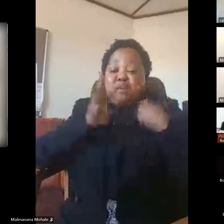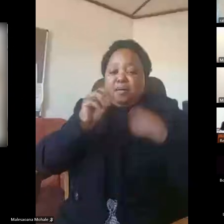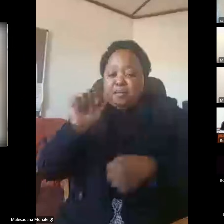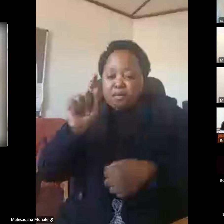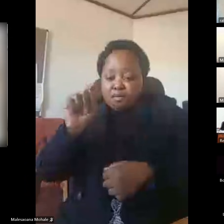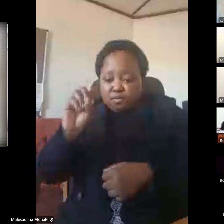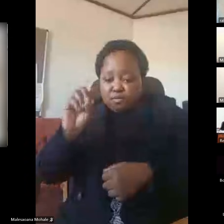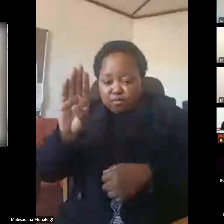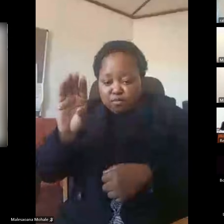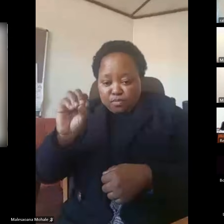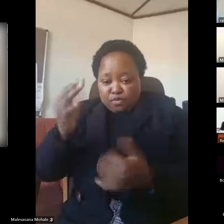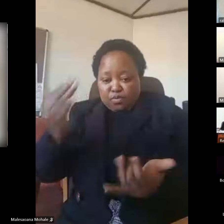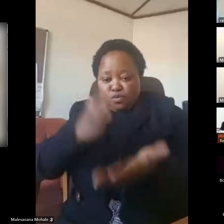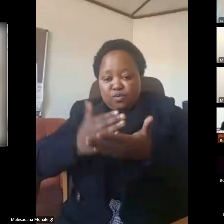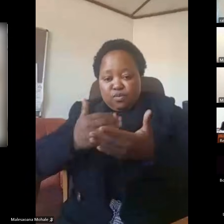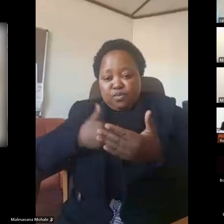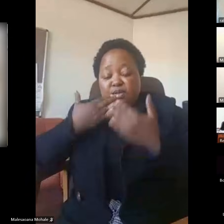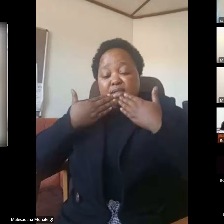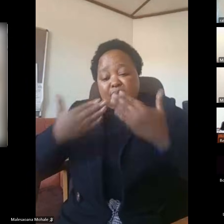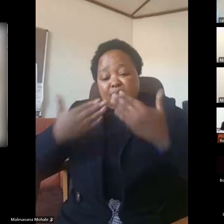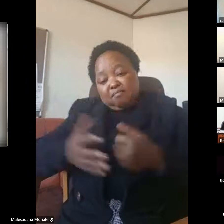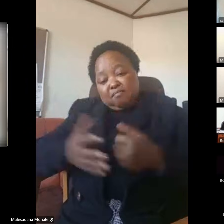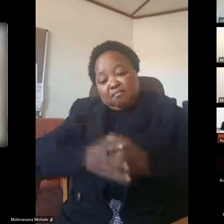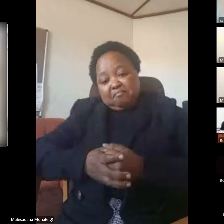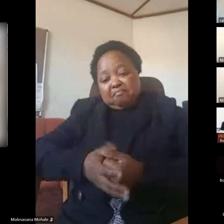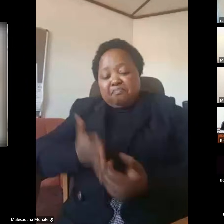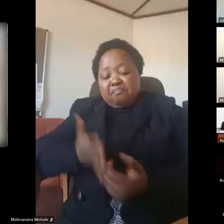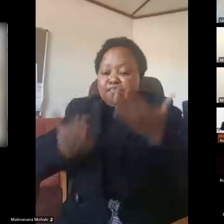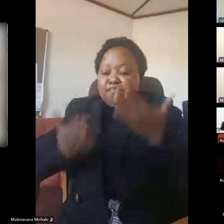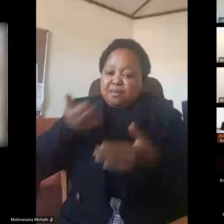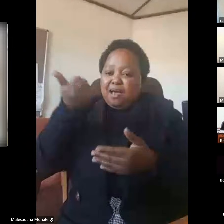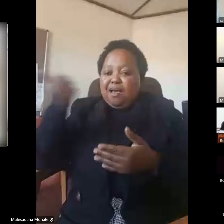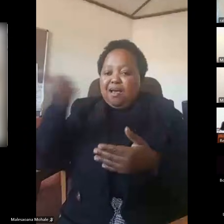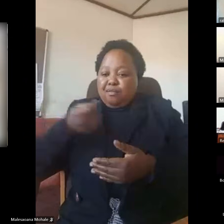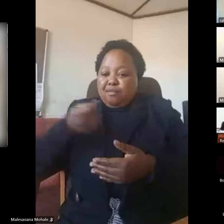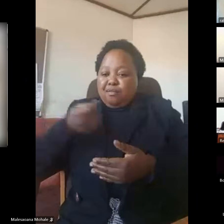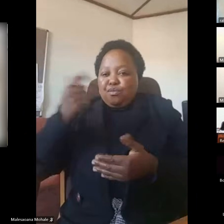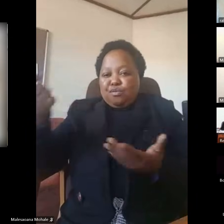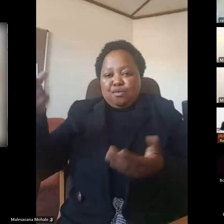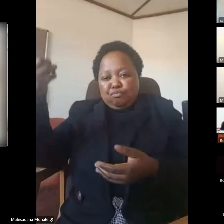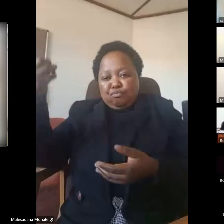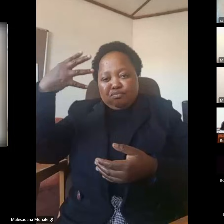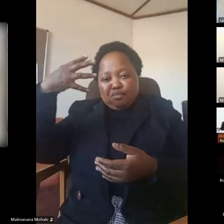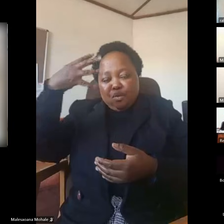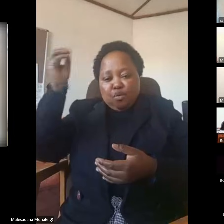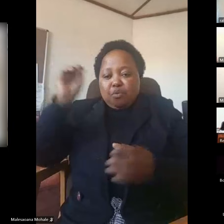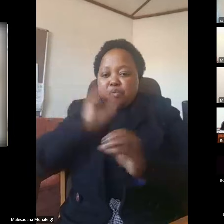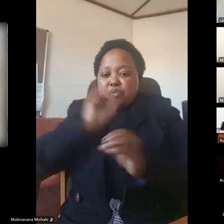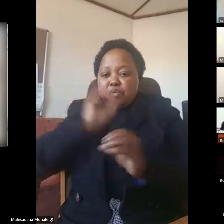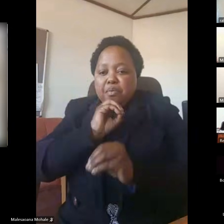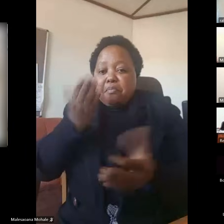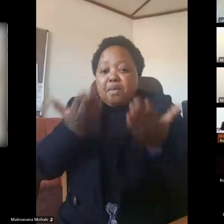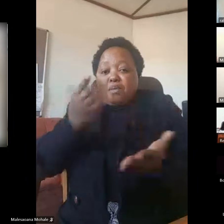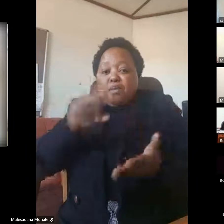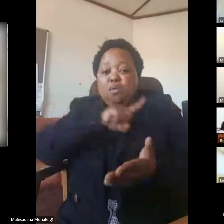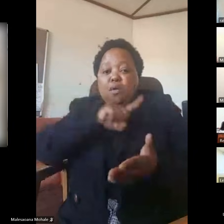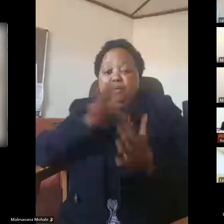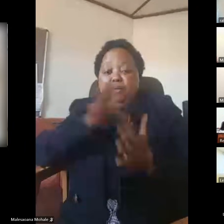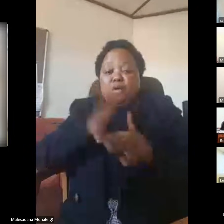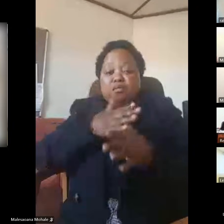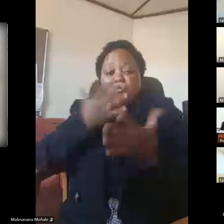I think there are some few of us that have not opened their cameras, maybe because of this weather, Tanya, here.